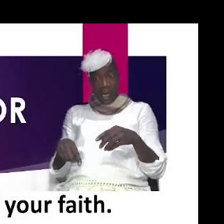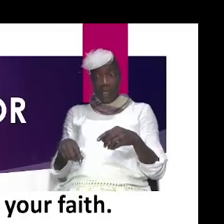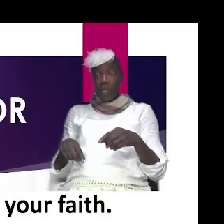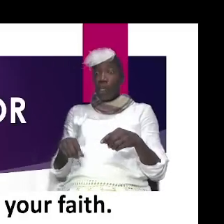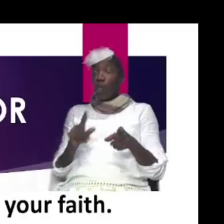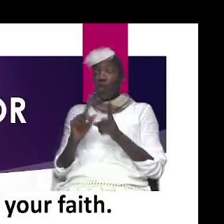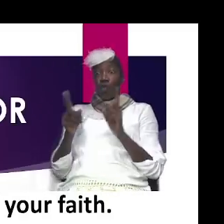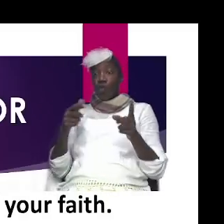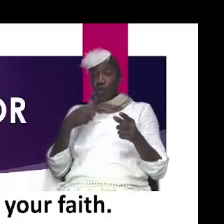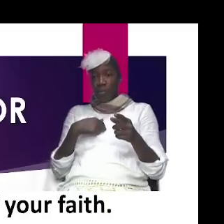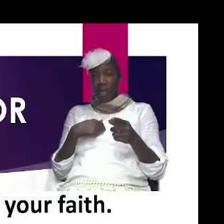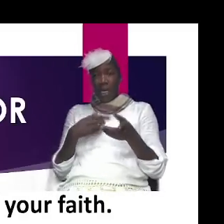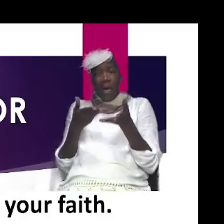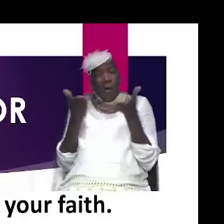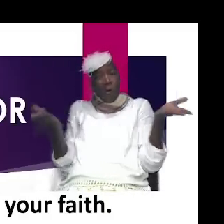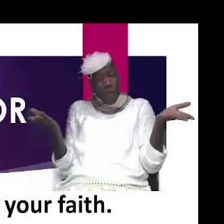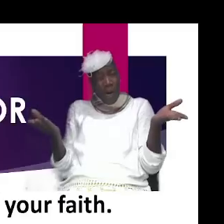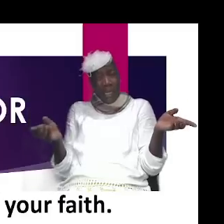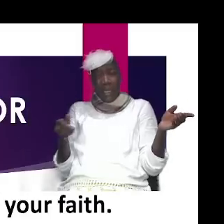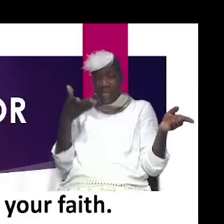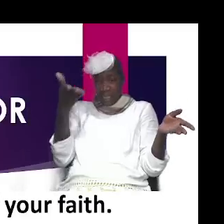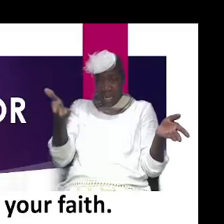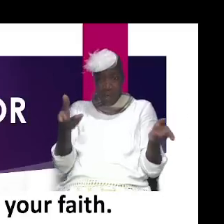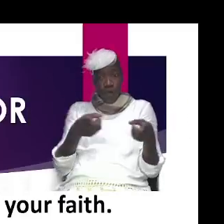do to my name?